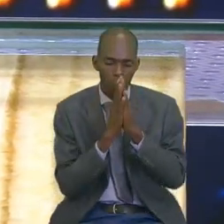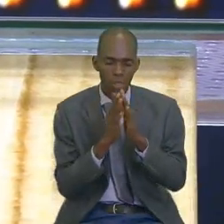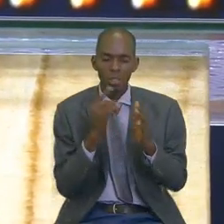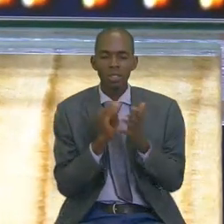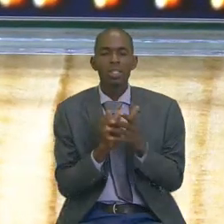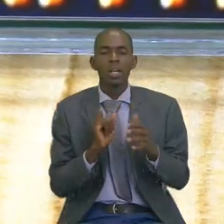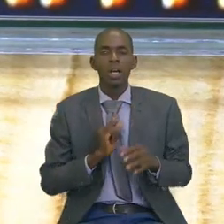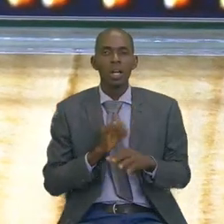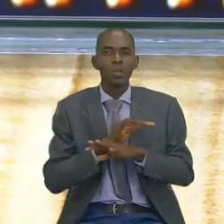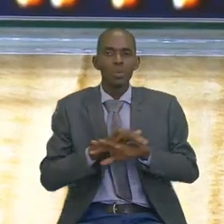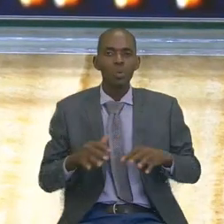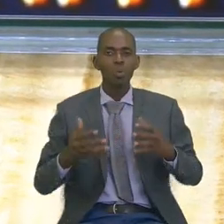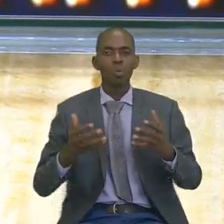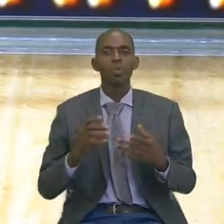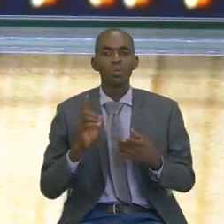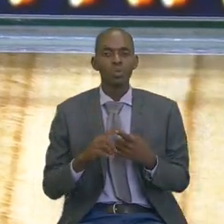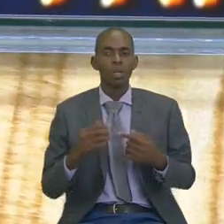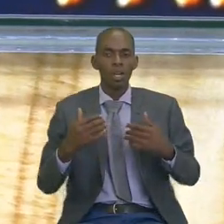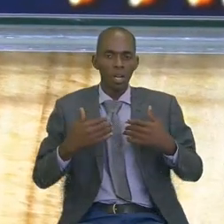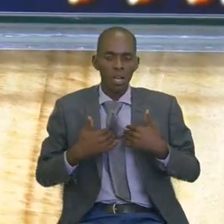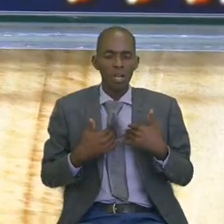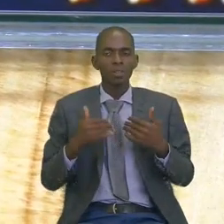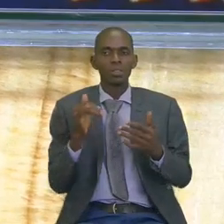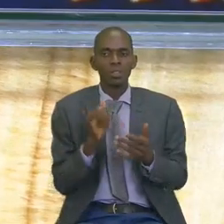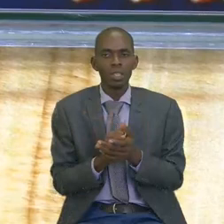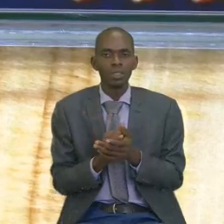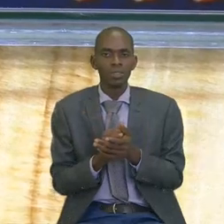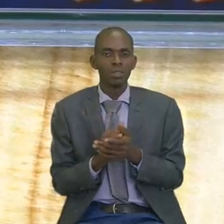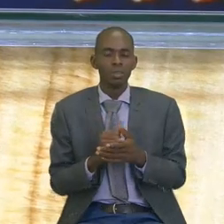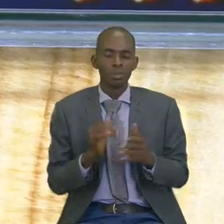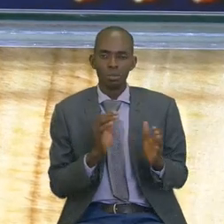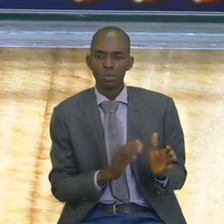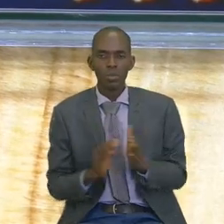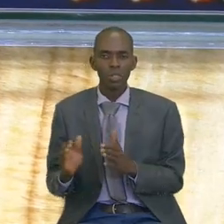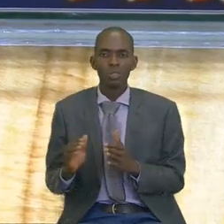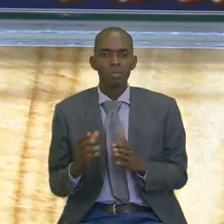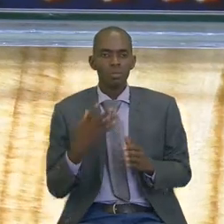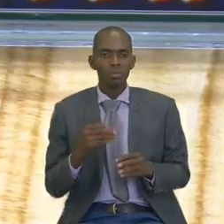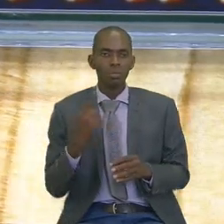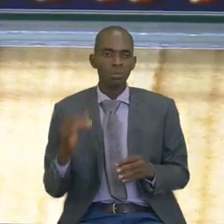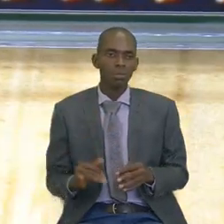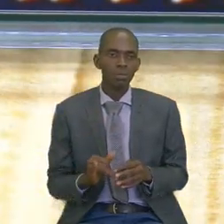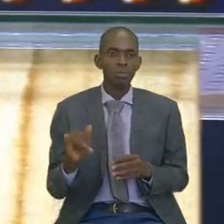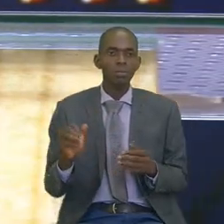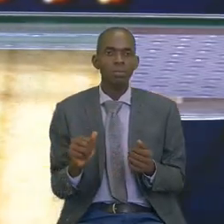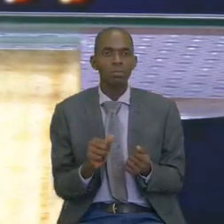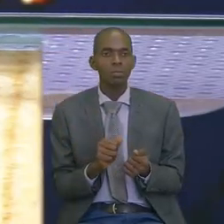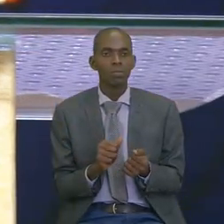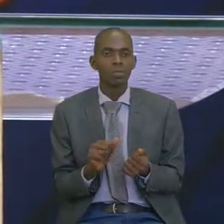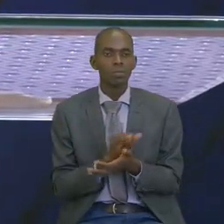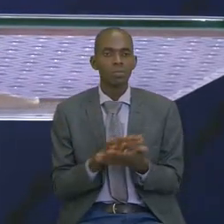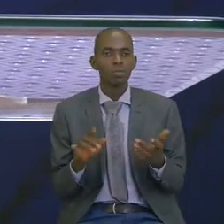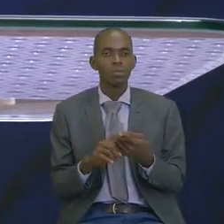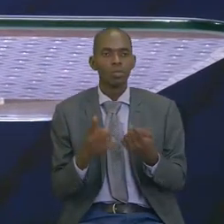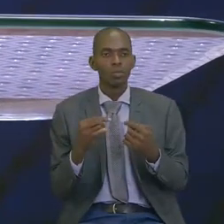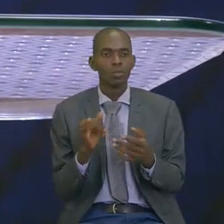the portion and the eternal destruction of those people that seem to be powerful here on earth, and